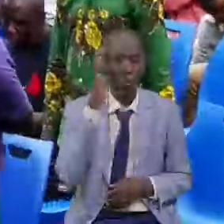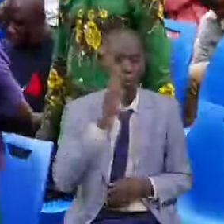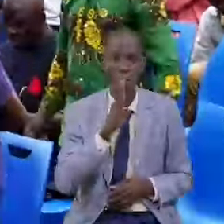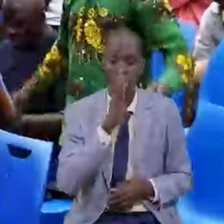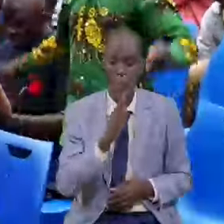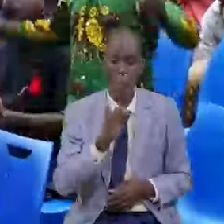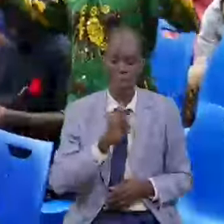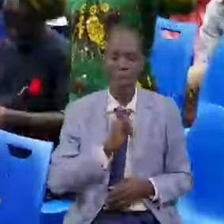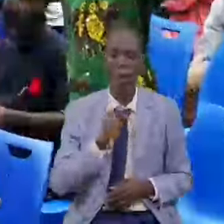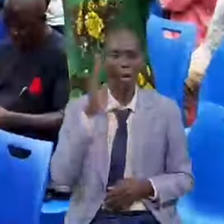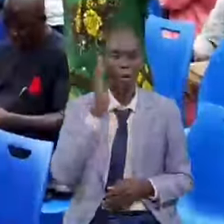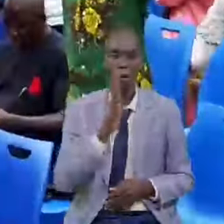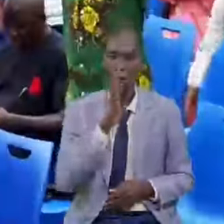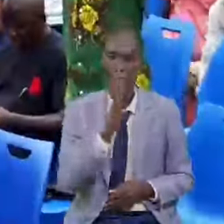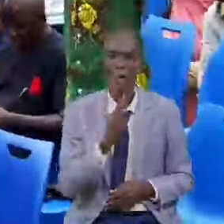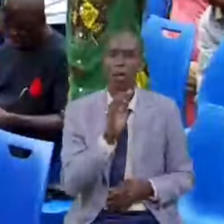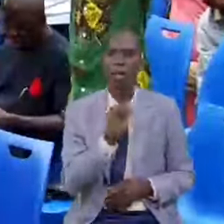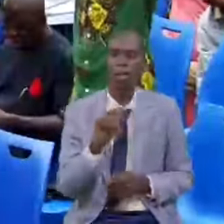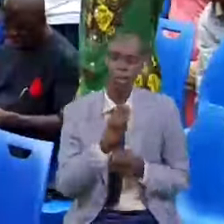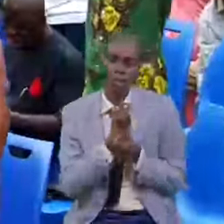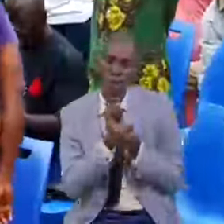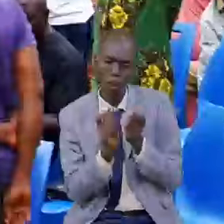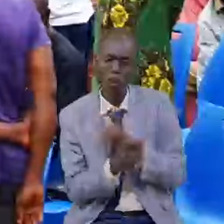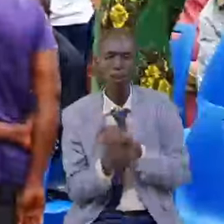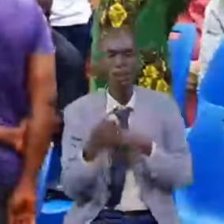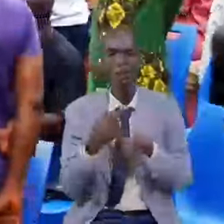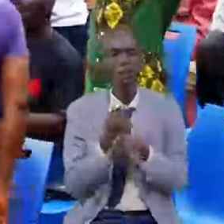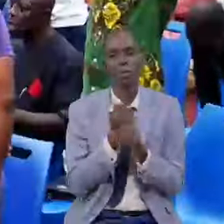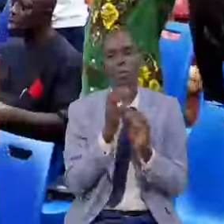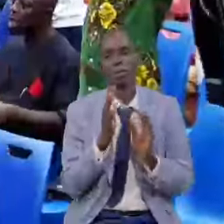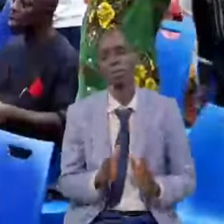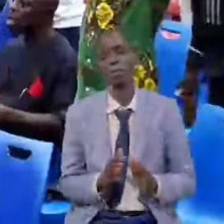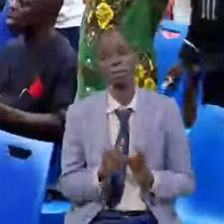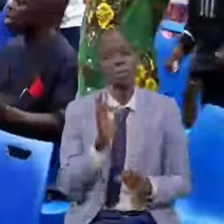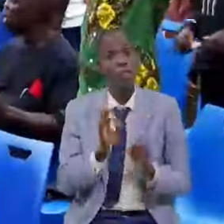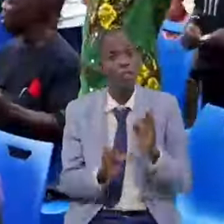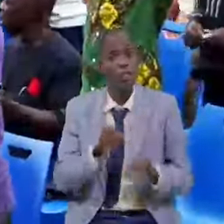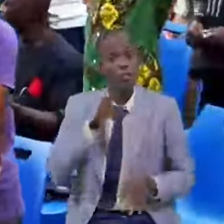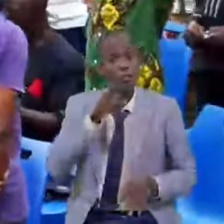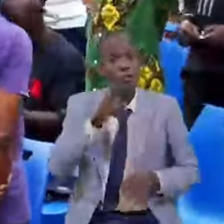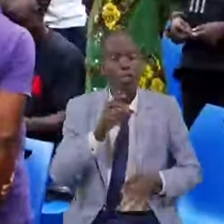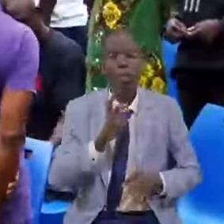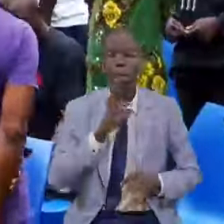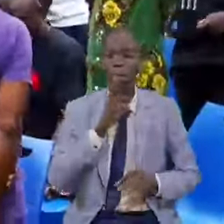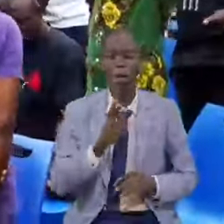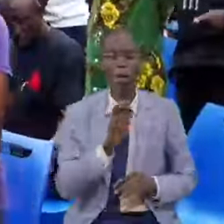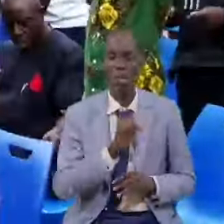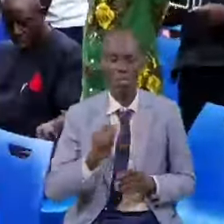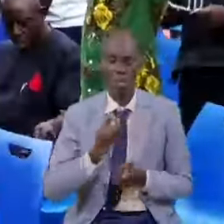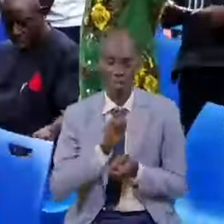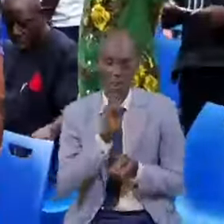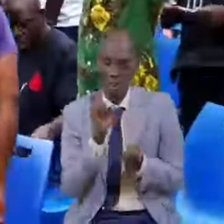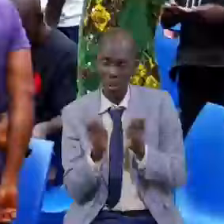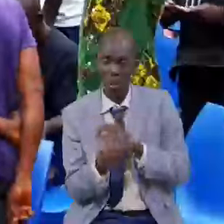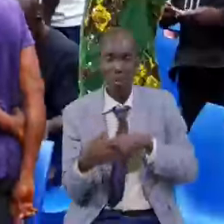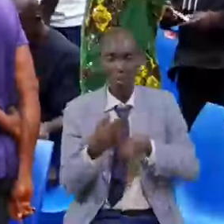change maker. If you're a change maker already, let the circle of influence expand. Let